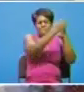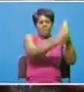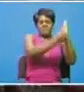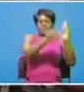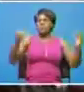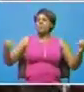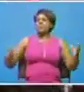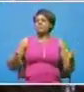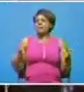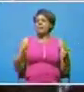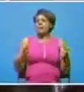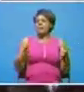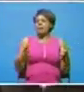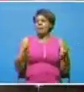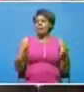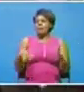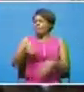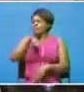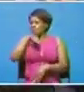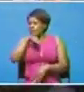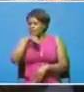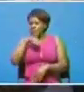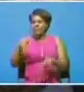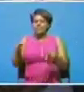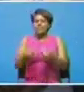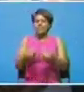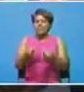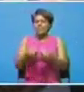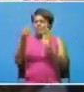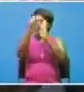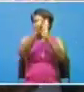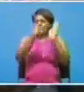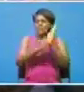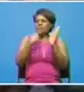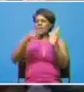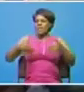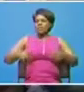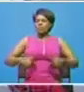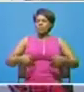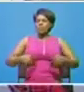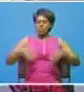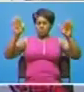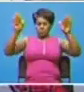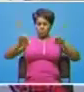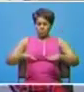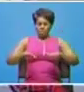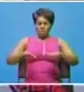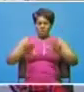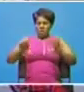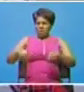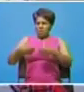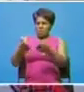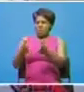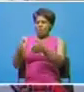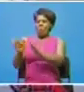clear. The NASA presidential candidate Raila Odinga also sought to sell his agenda for the youth of the Rift Valley. Baka tupatia